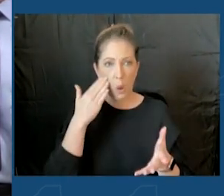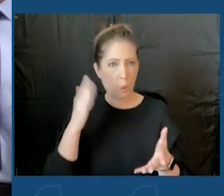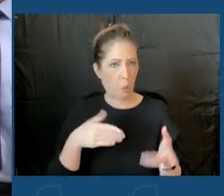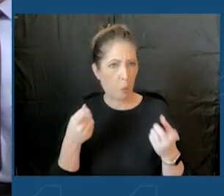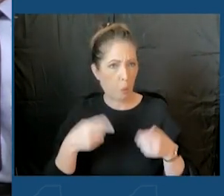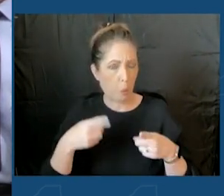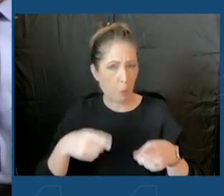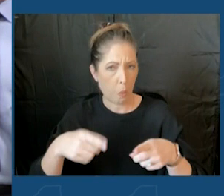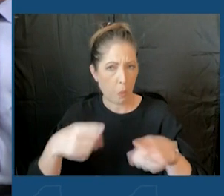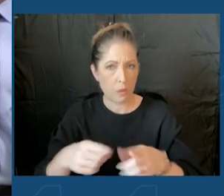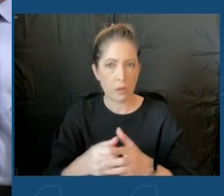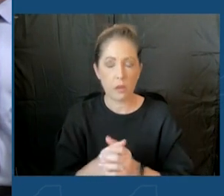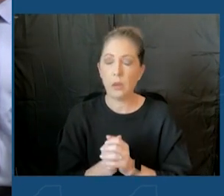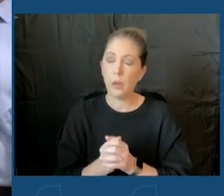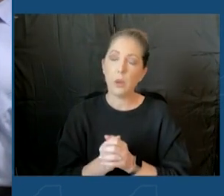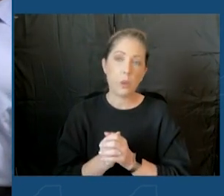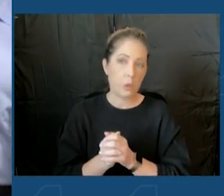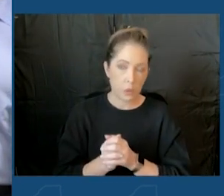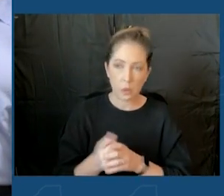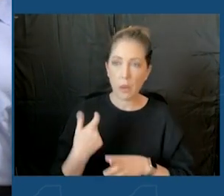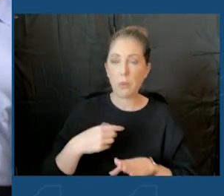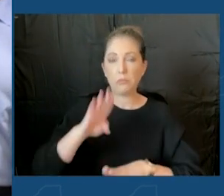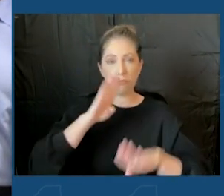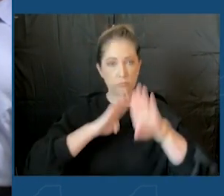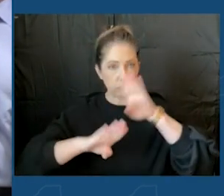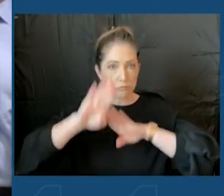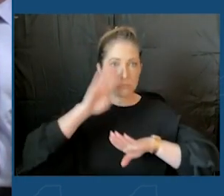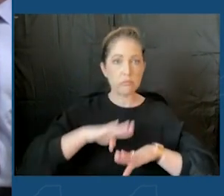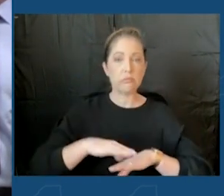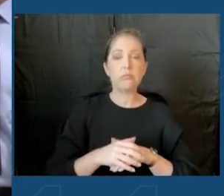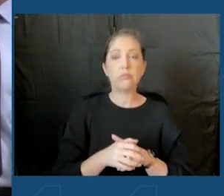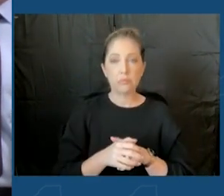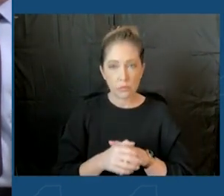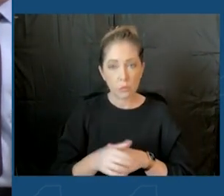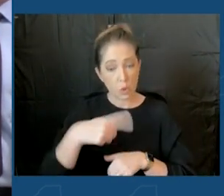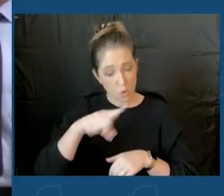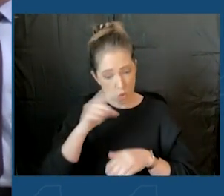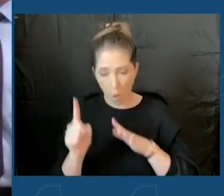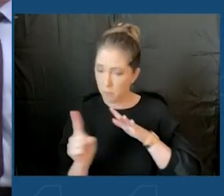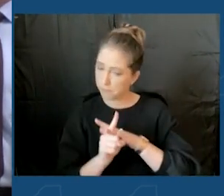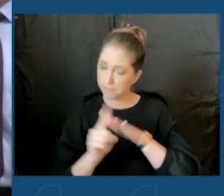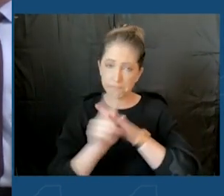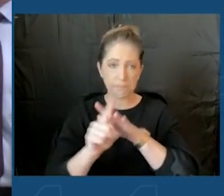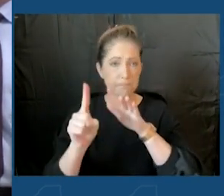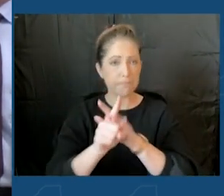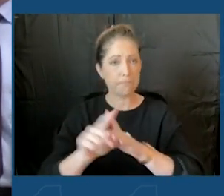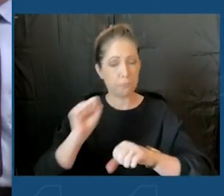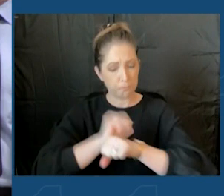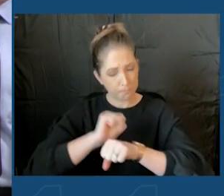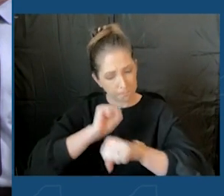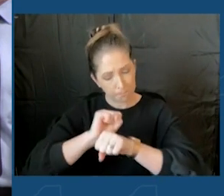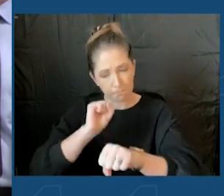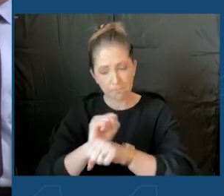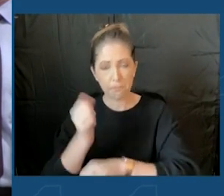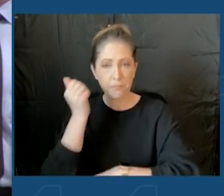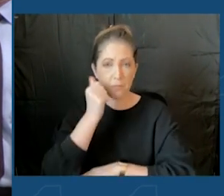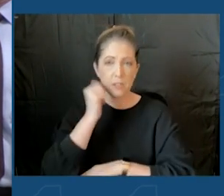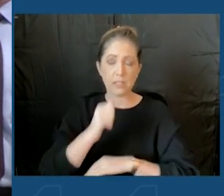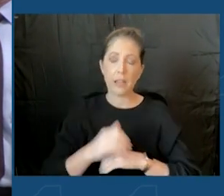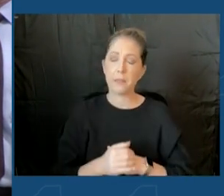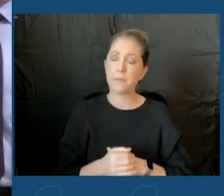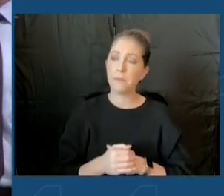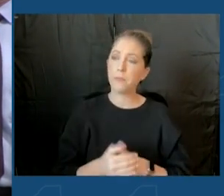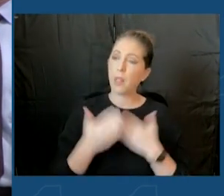and arrows in all of our lines of work, but you show up every day as well. And I thank you for your commitment to ensuring the